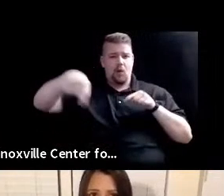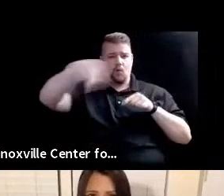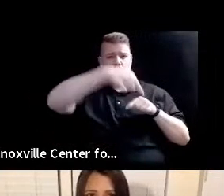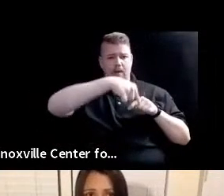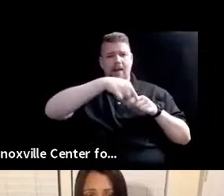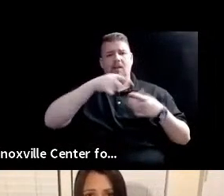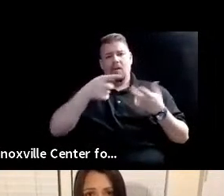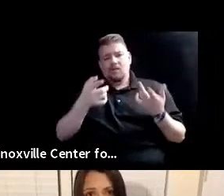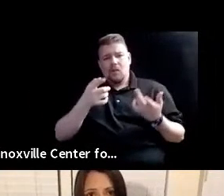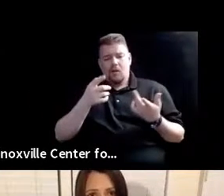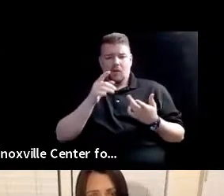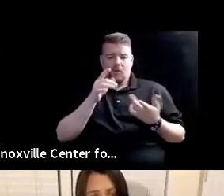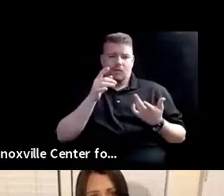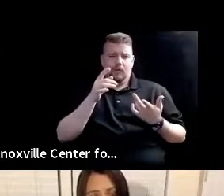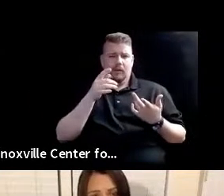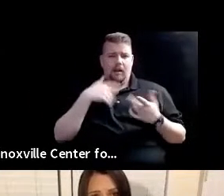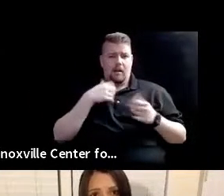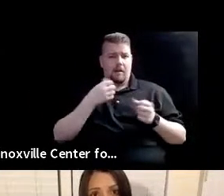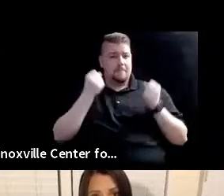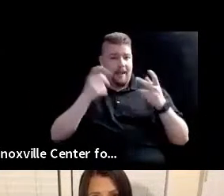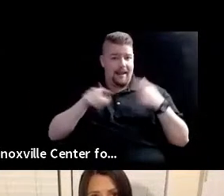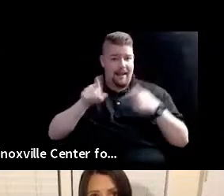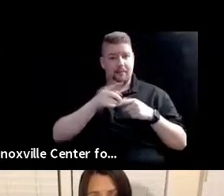those available, including Aubrey's.